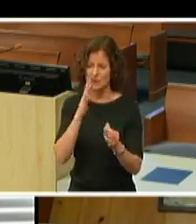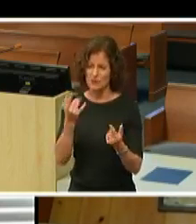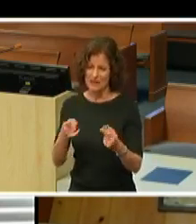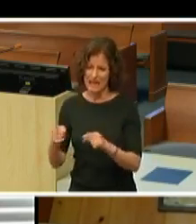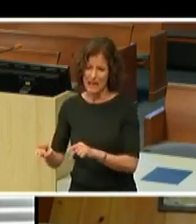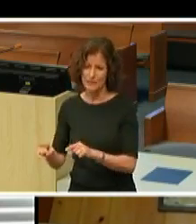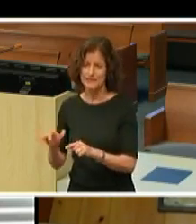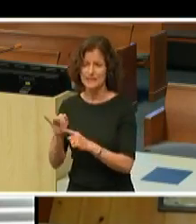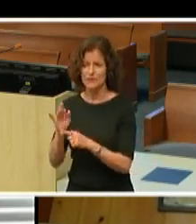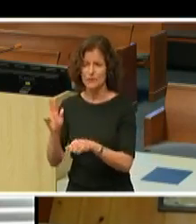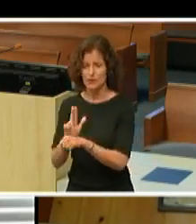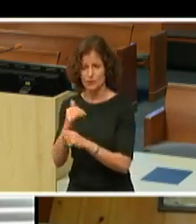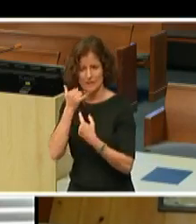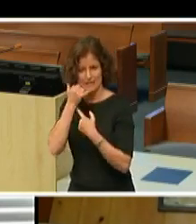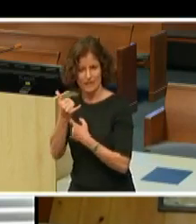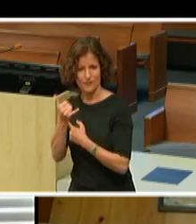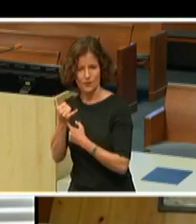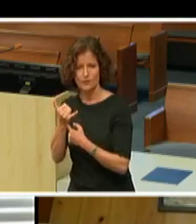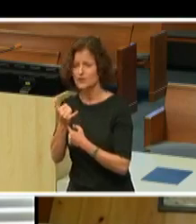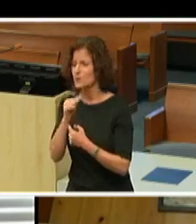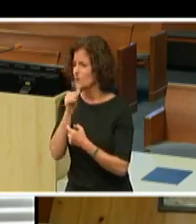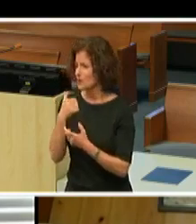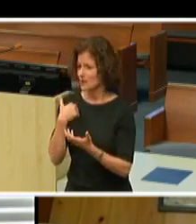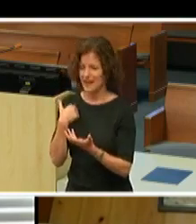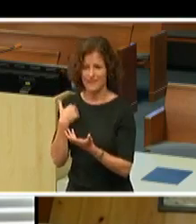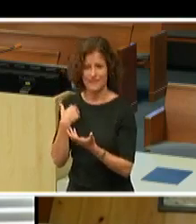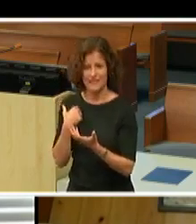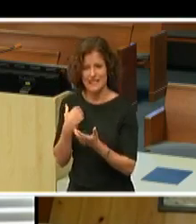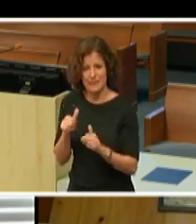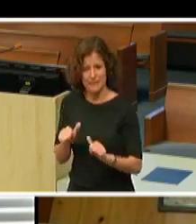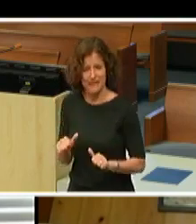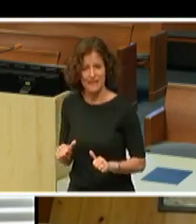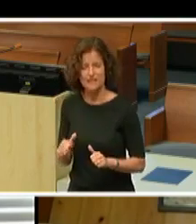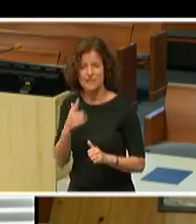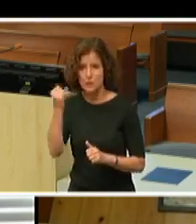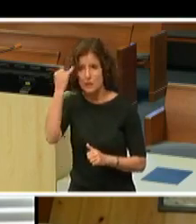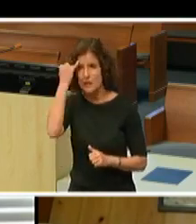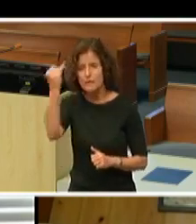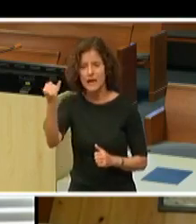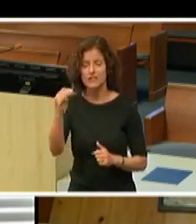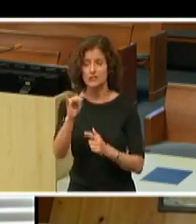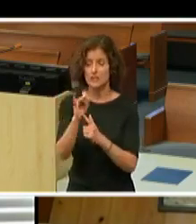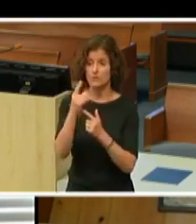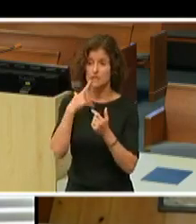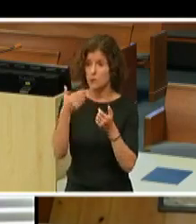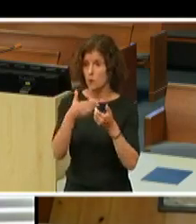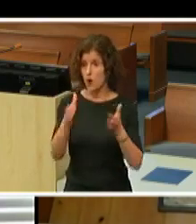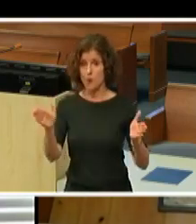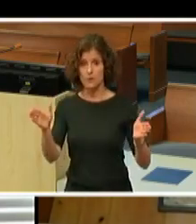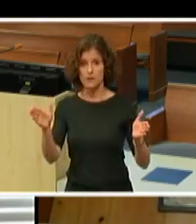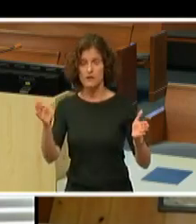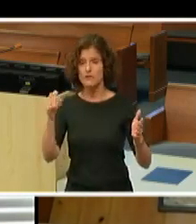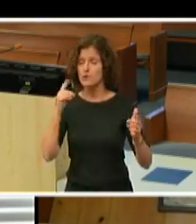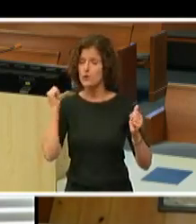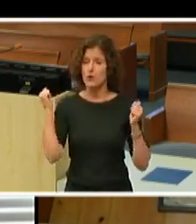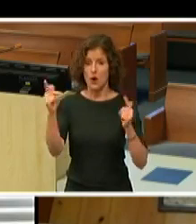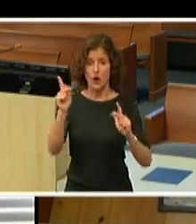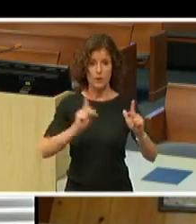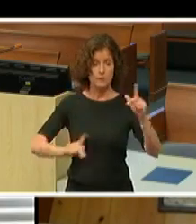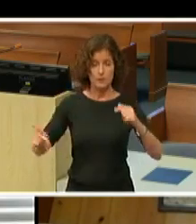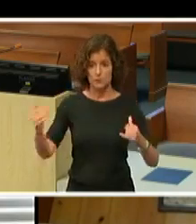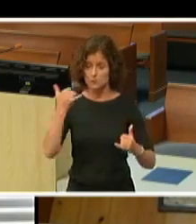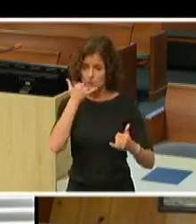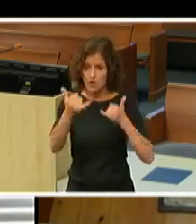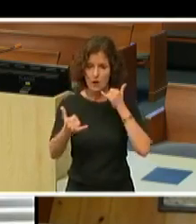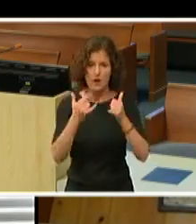I think. And we don't have, and then if we just imagine if we say we're opening it for public comment for anything on